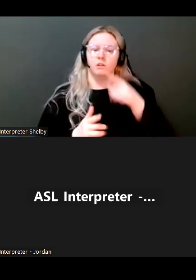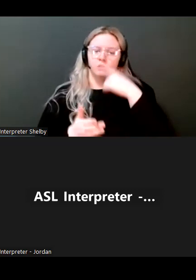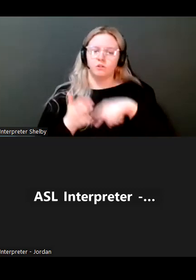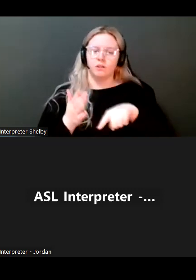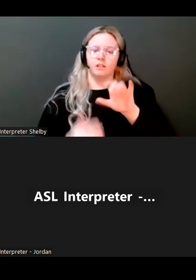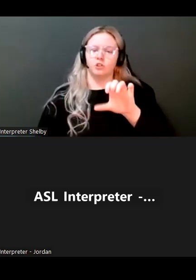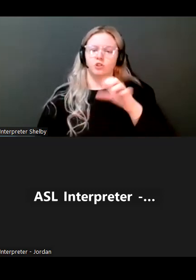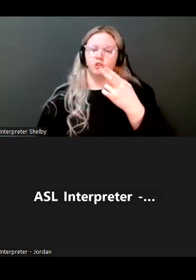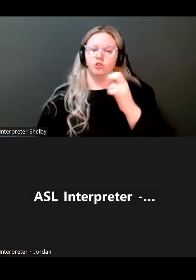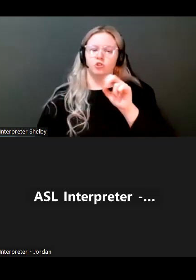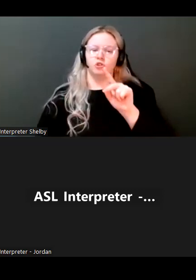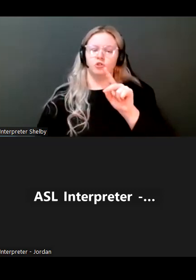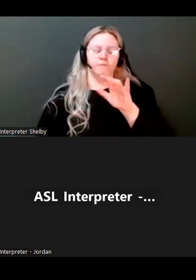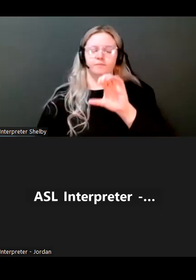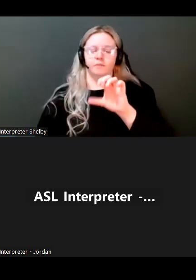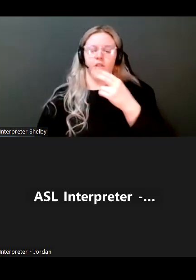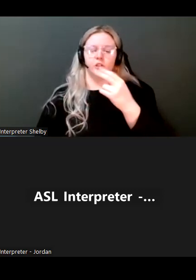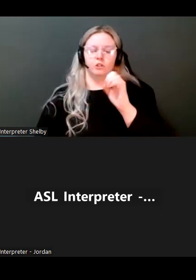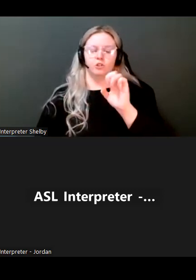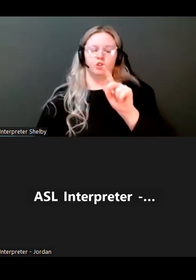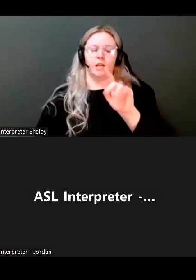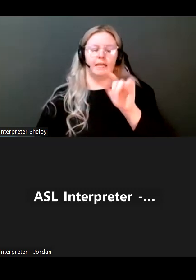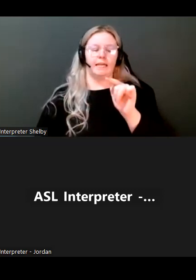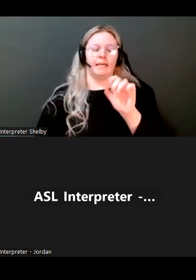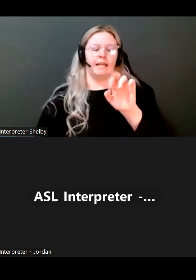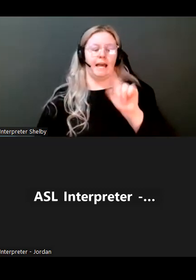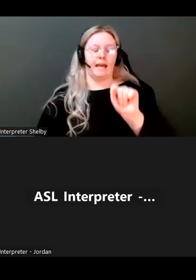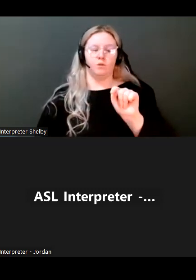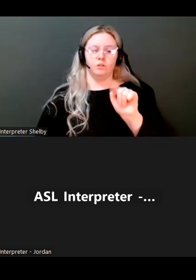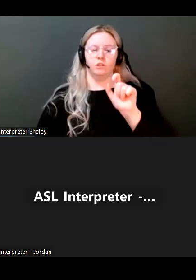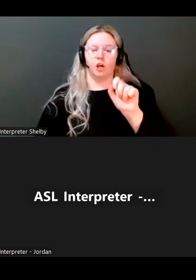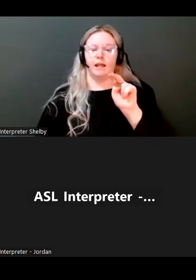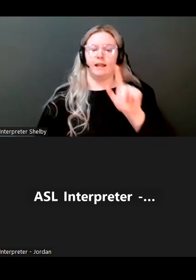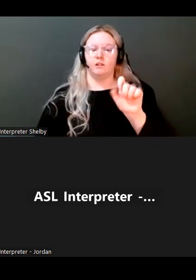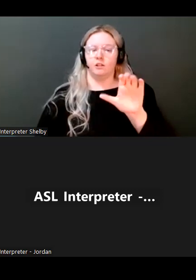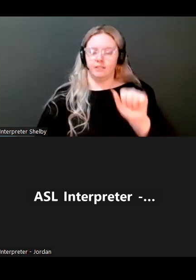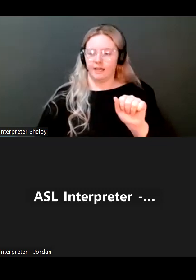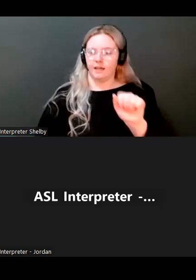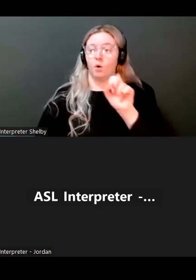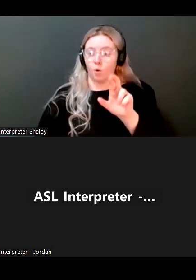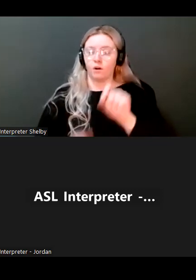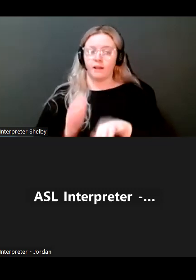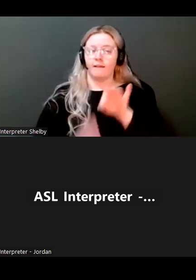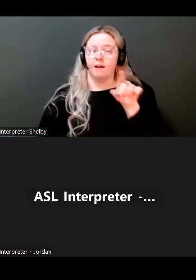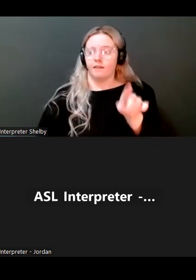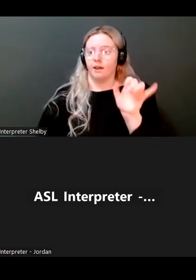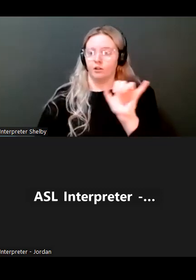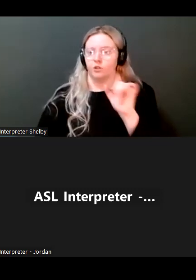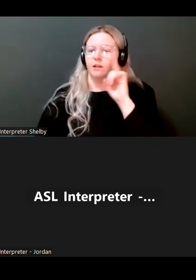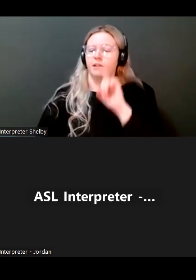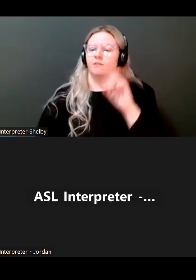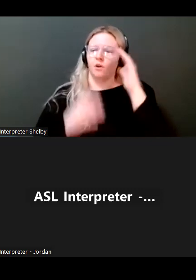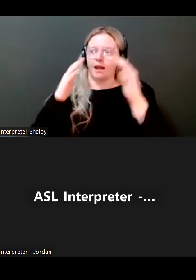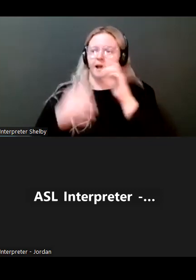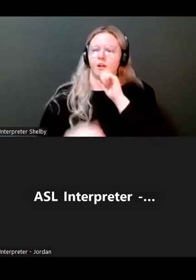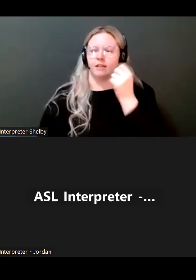checkitoutnl.ca, but you can find it for Bridge the Gap as well. And it's for adults age 18 plus. So there's a general mental wellness